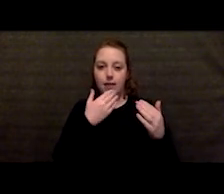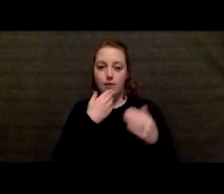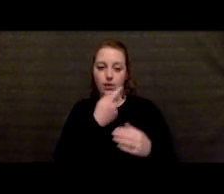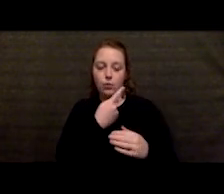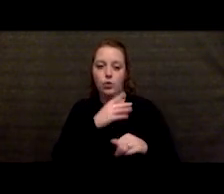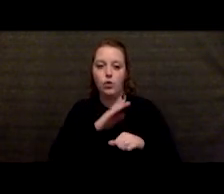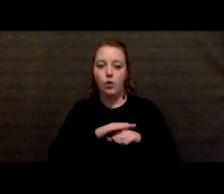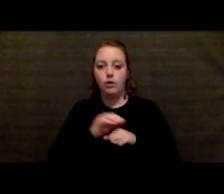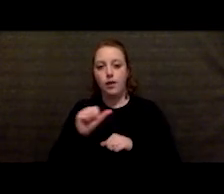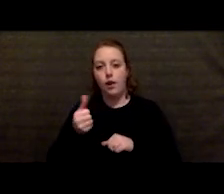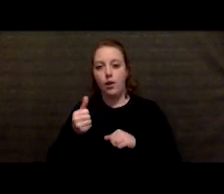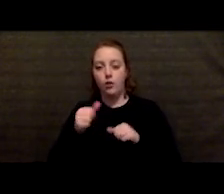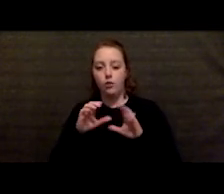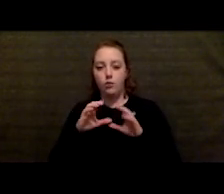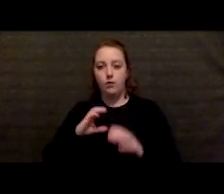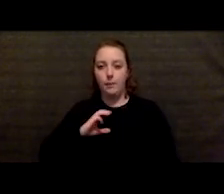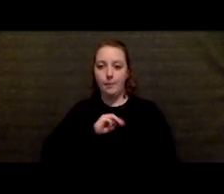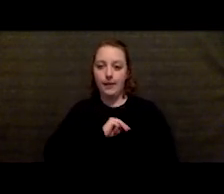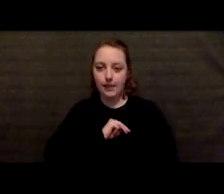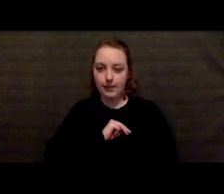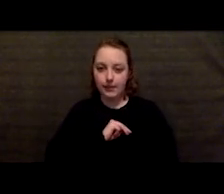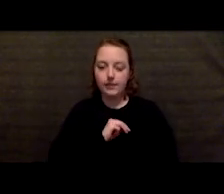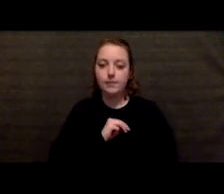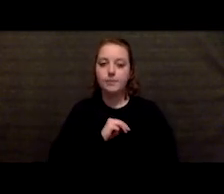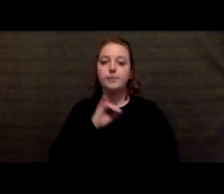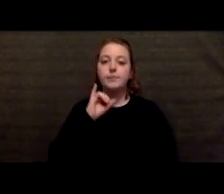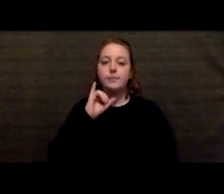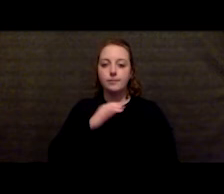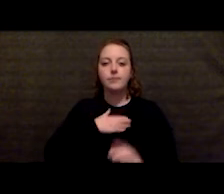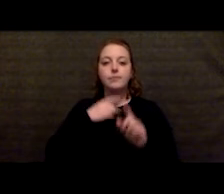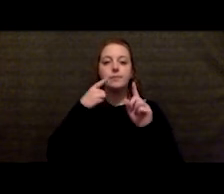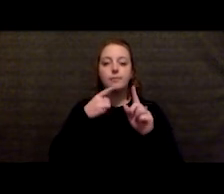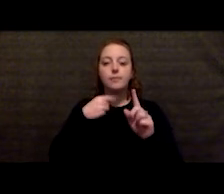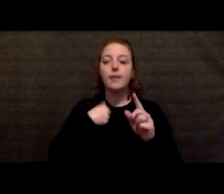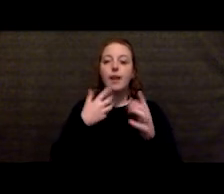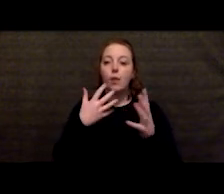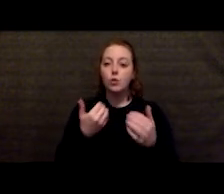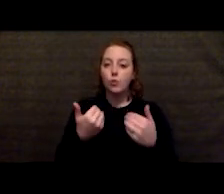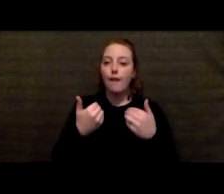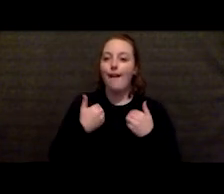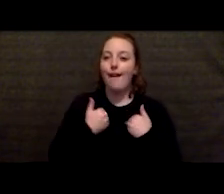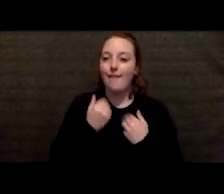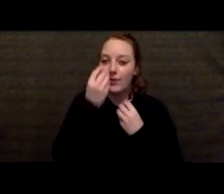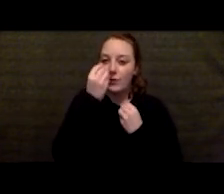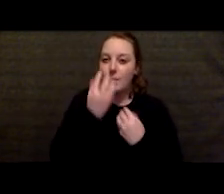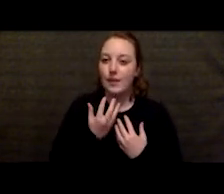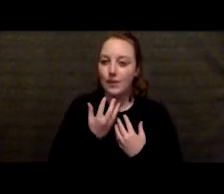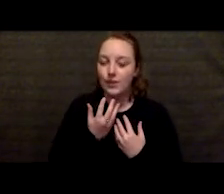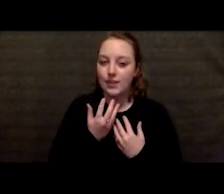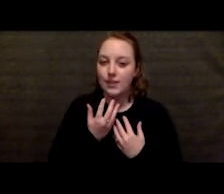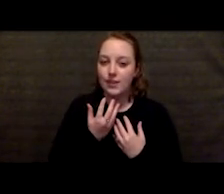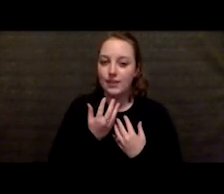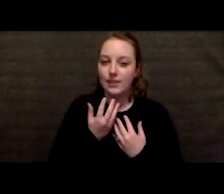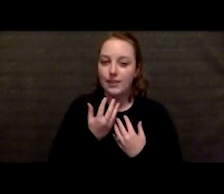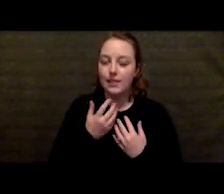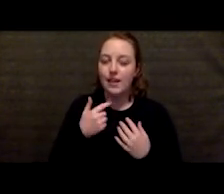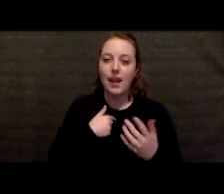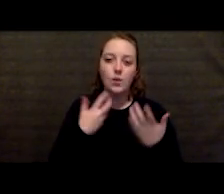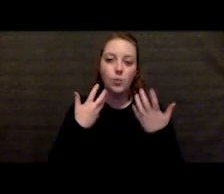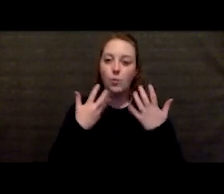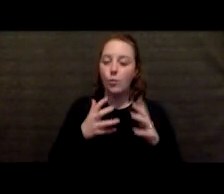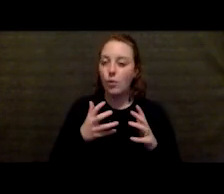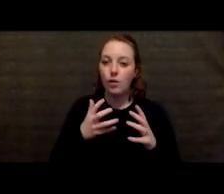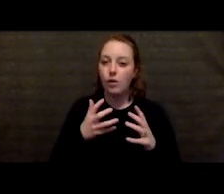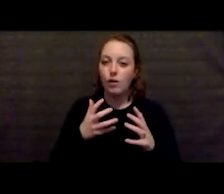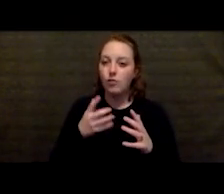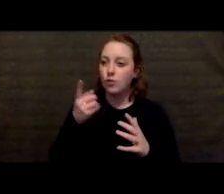you know where I was trying to get at. I just want to have the information. You're asking, I don't like being asked to make a determination of any sort